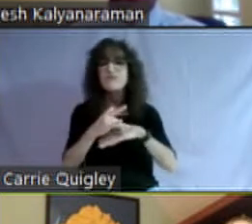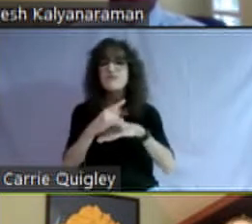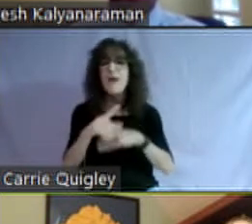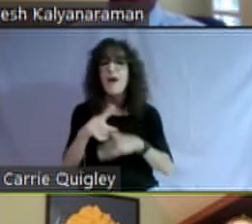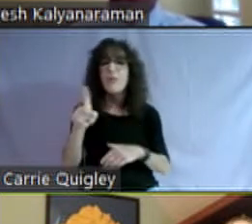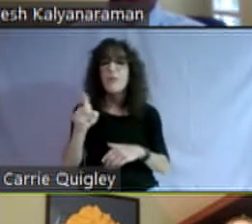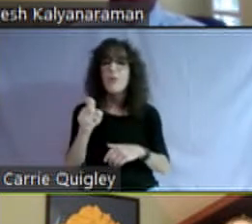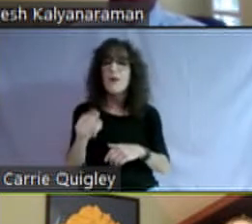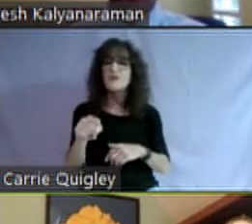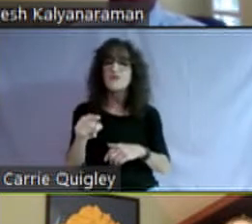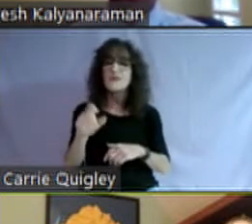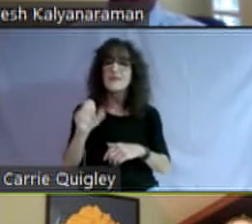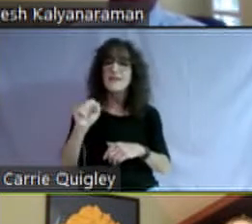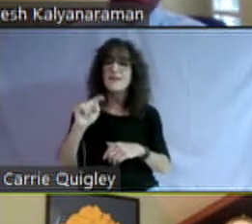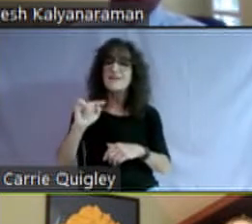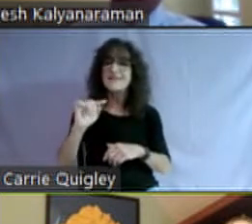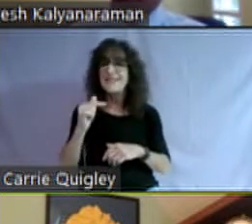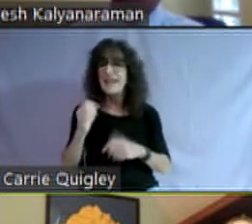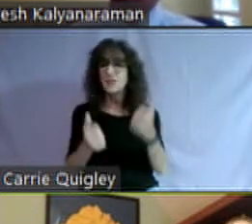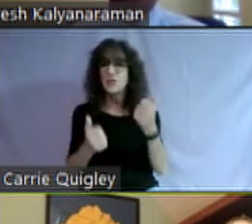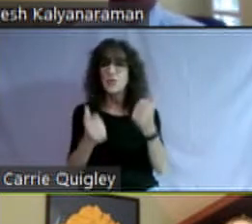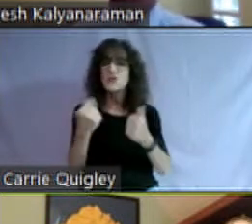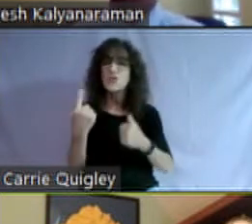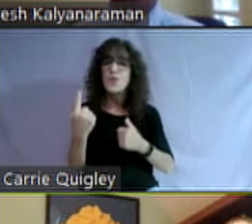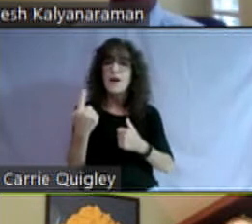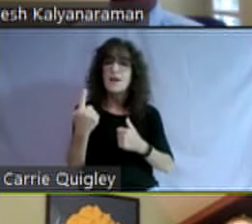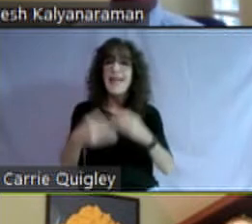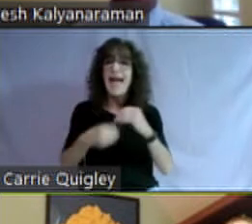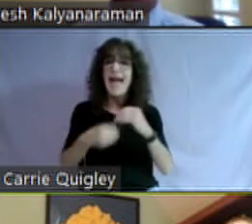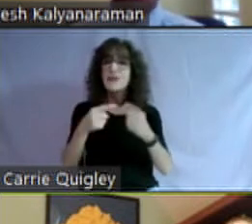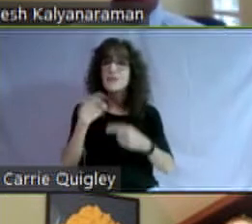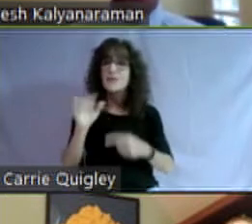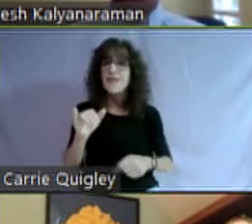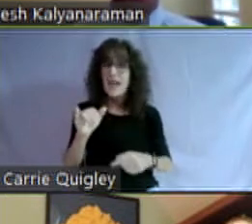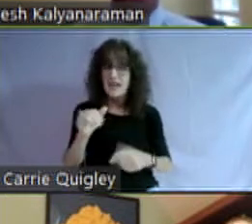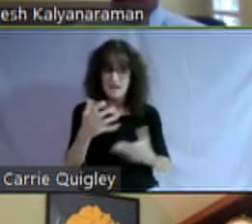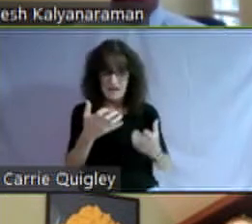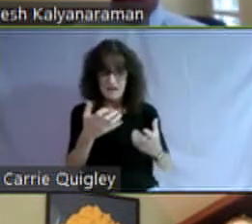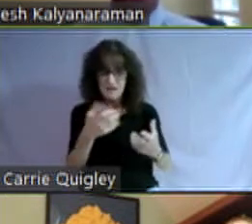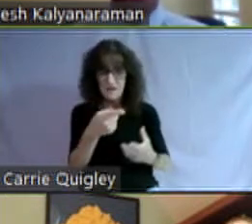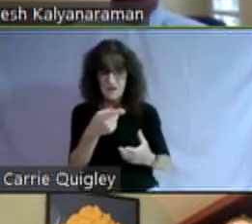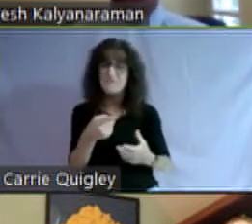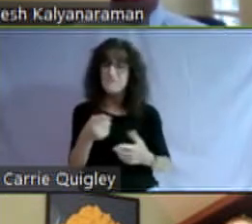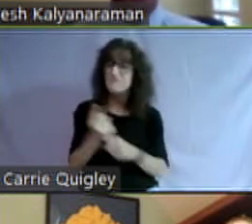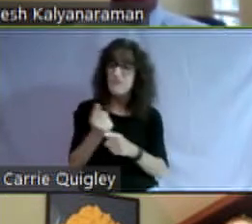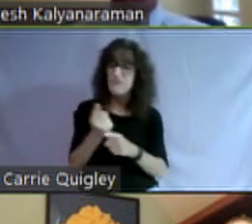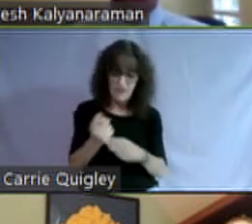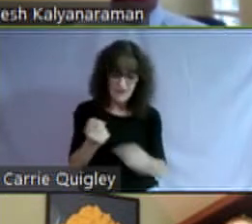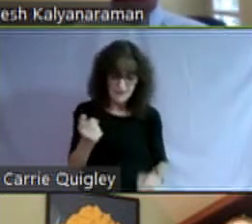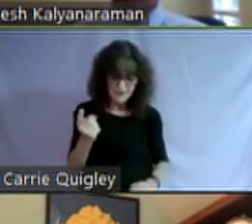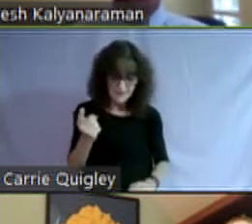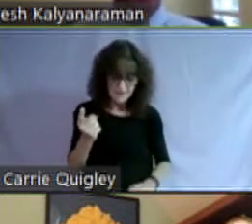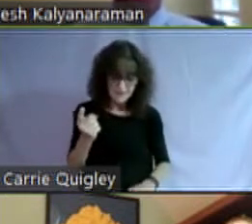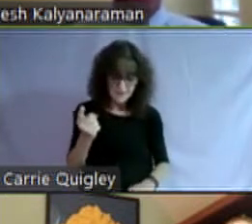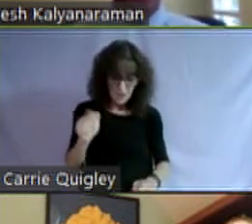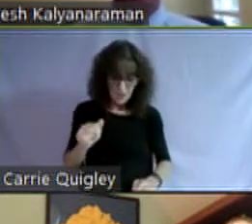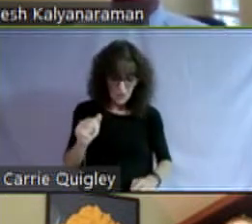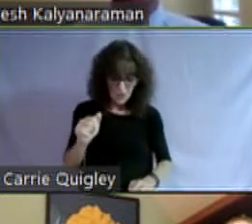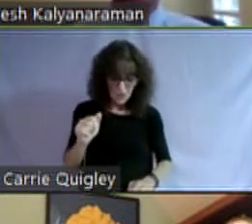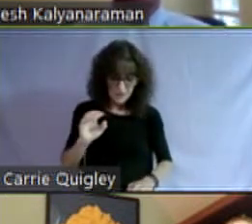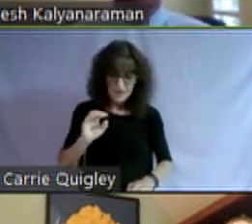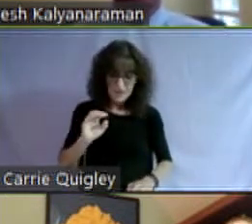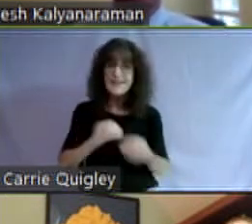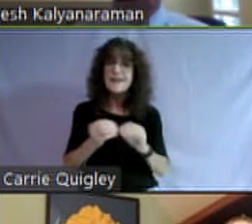question of stage. Anything to add on that? No, I think that's right. It's those were stages that we